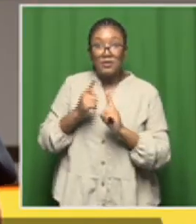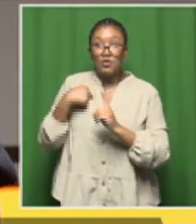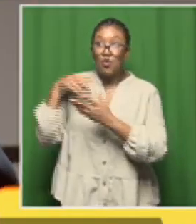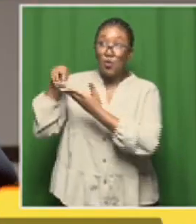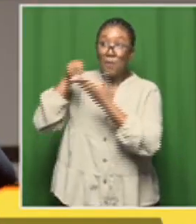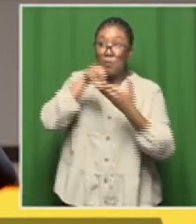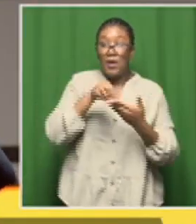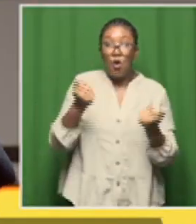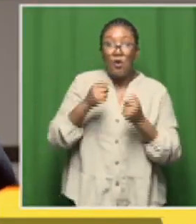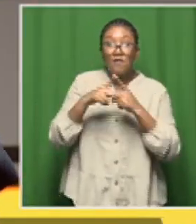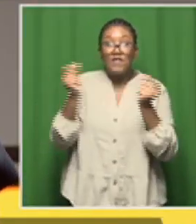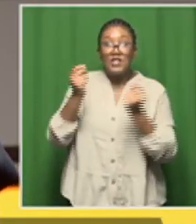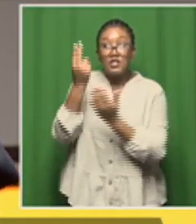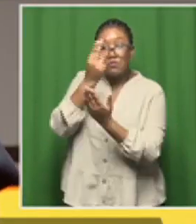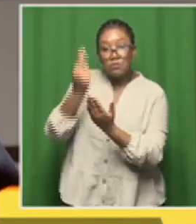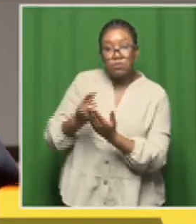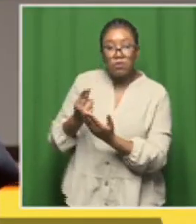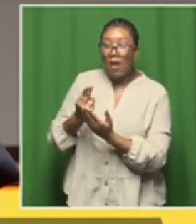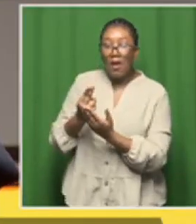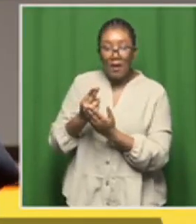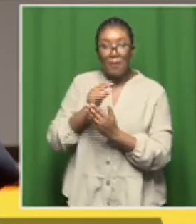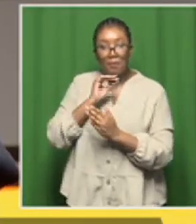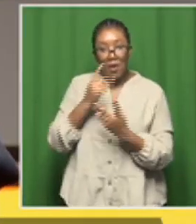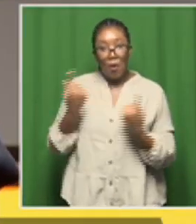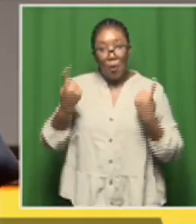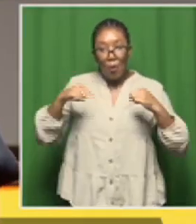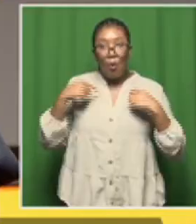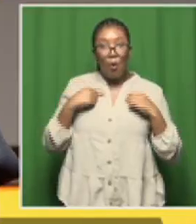like at the end is quite unpredictable.